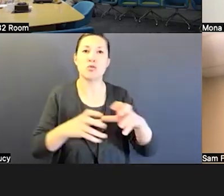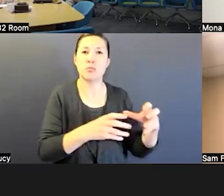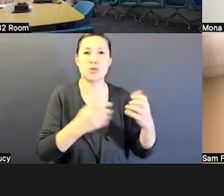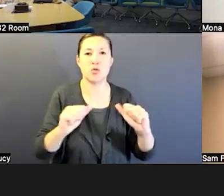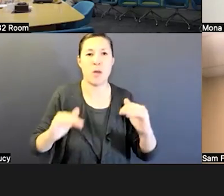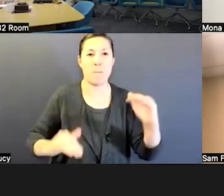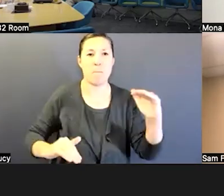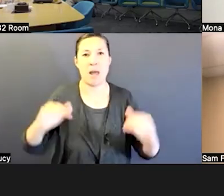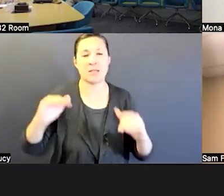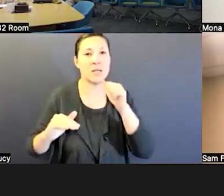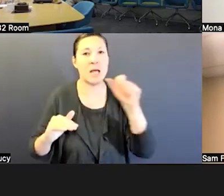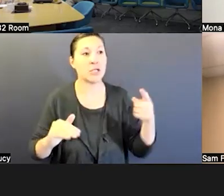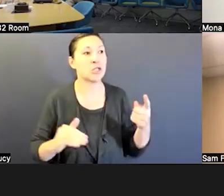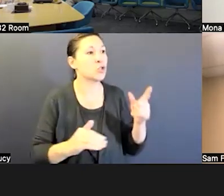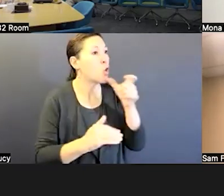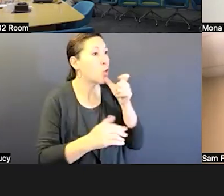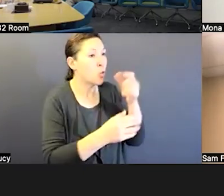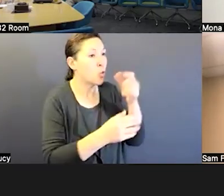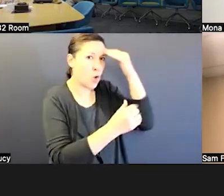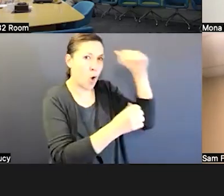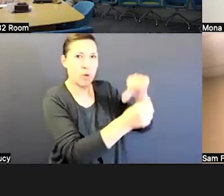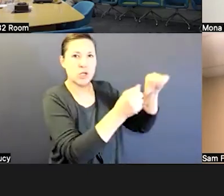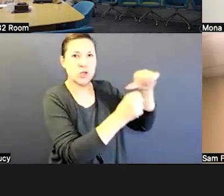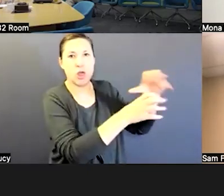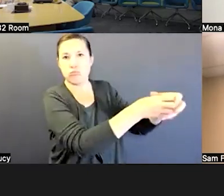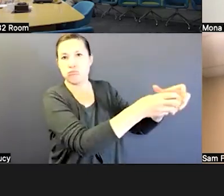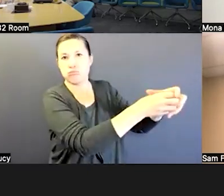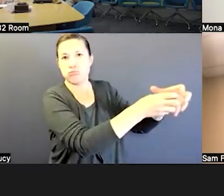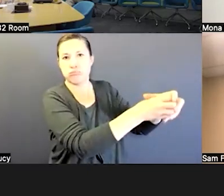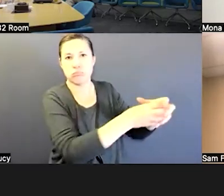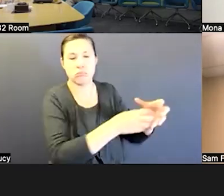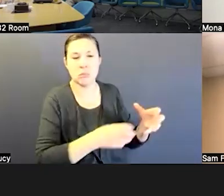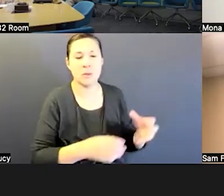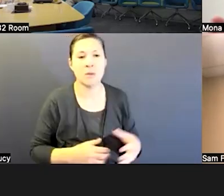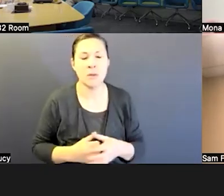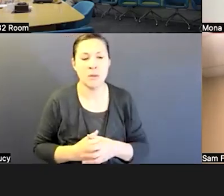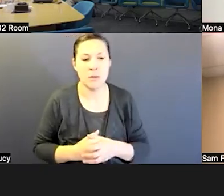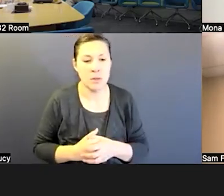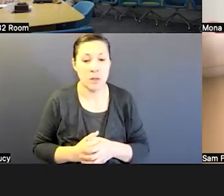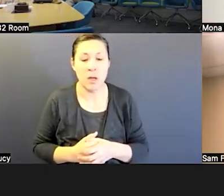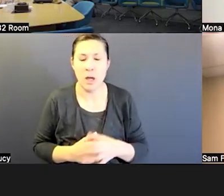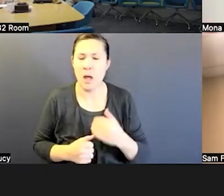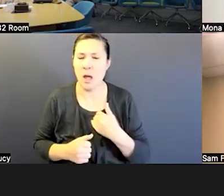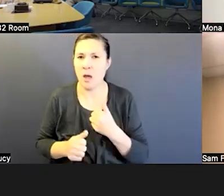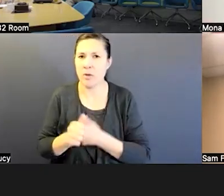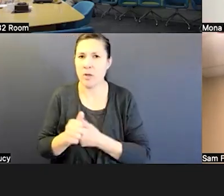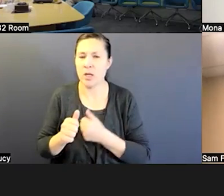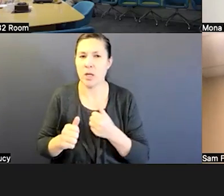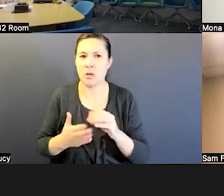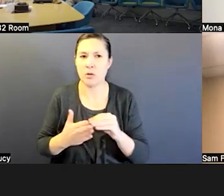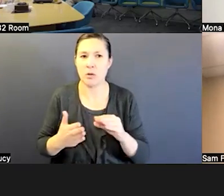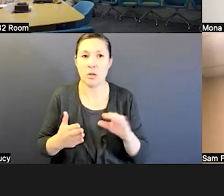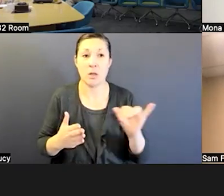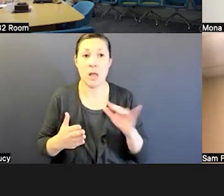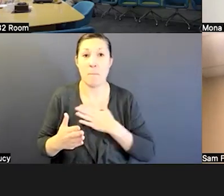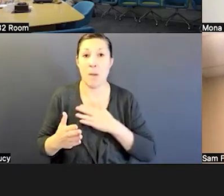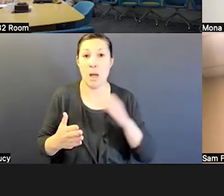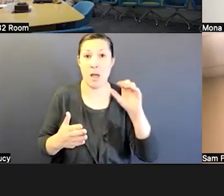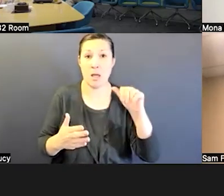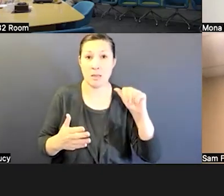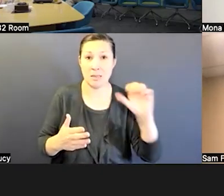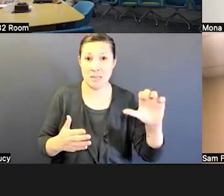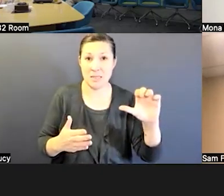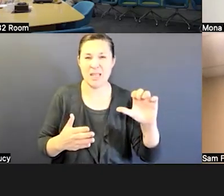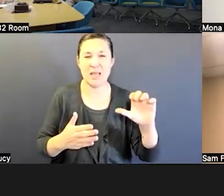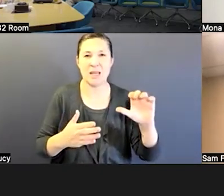friends together. And then I have each student, like I have in my AAC augmentative communication